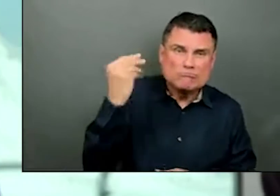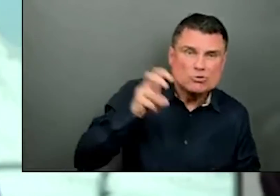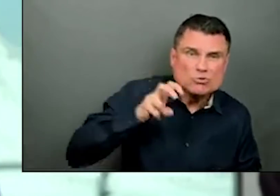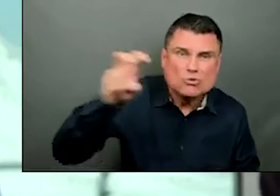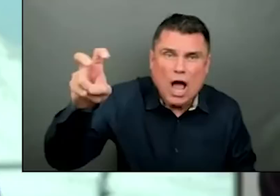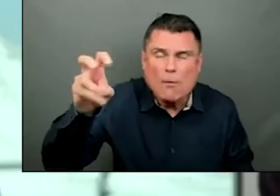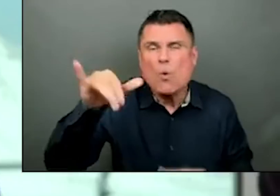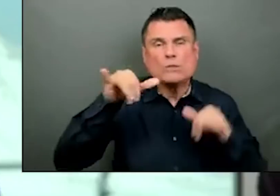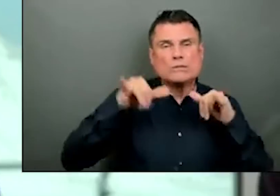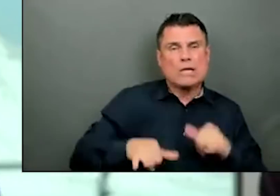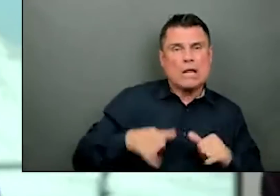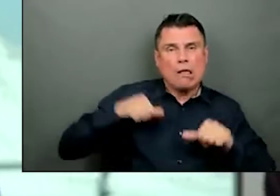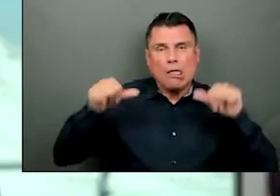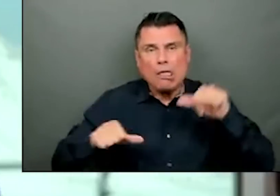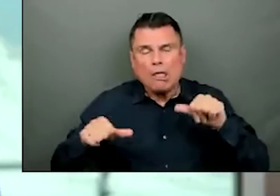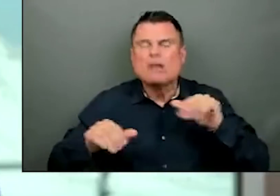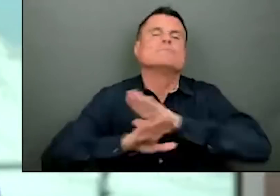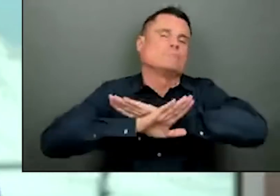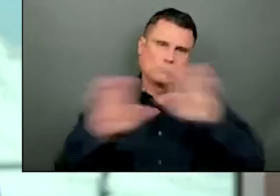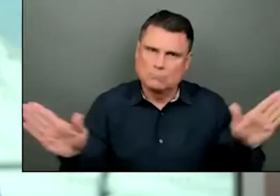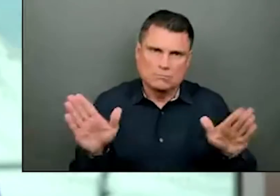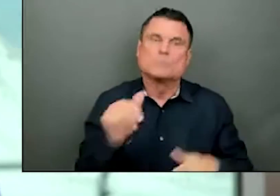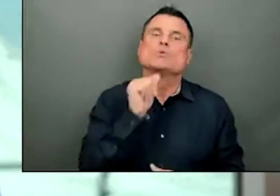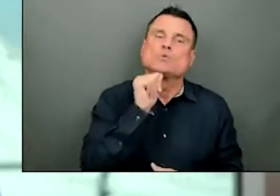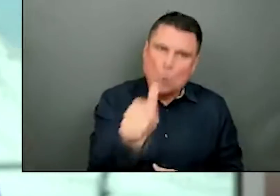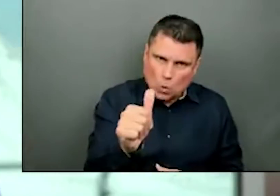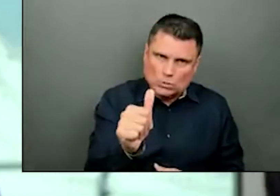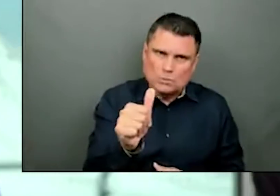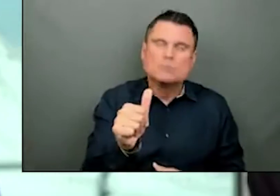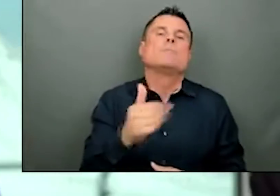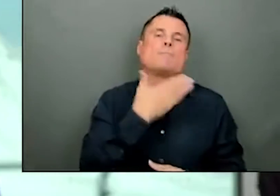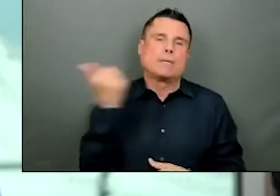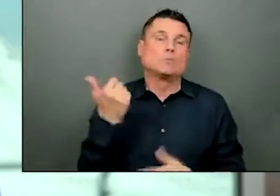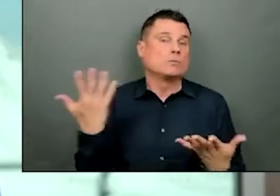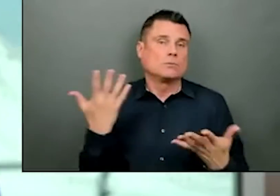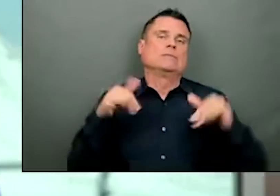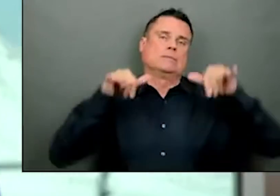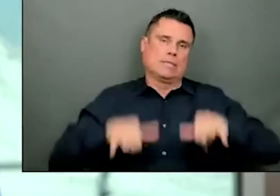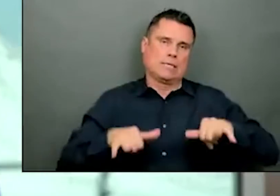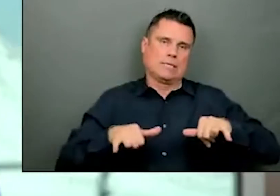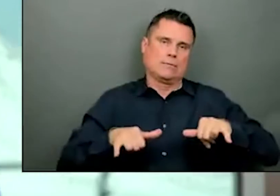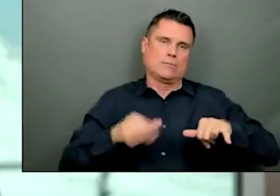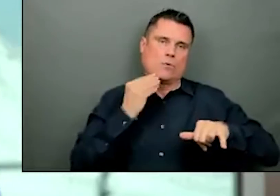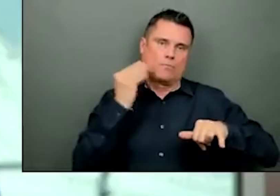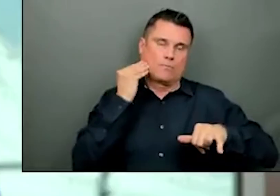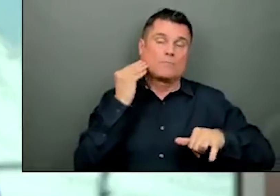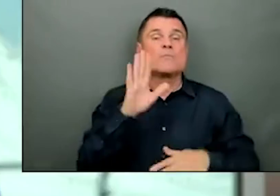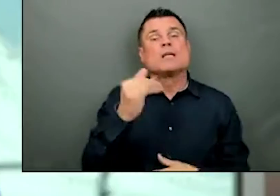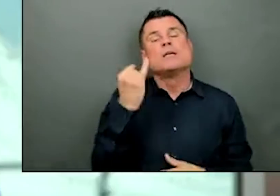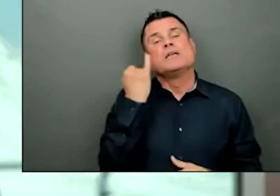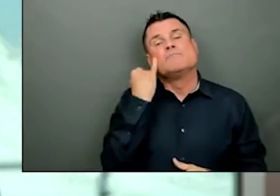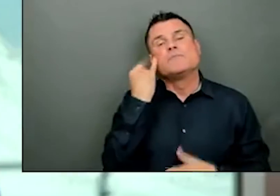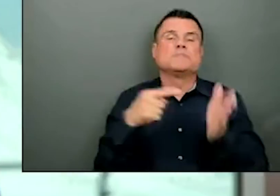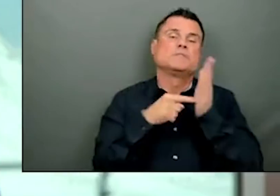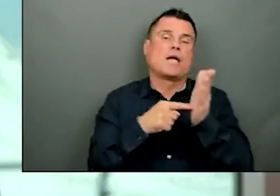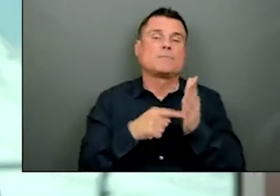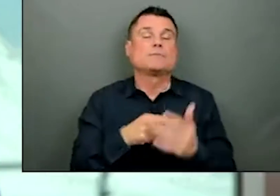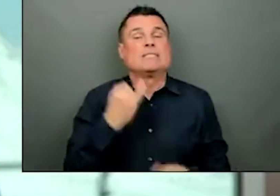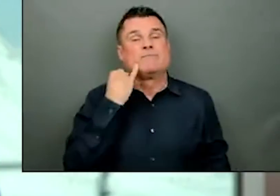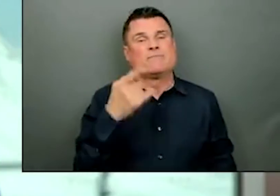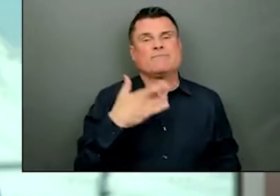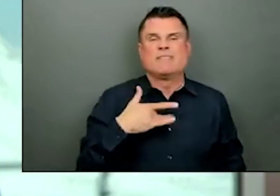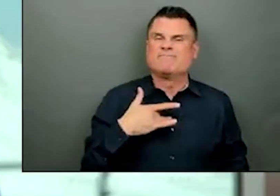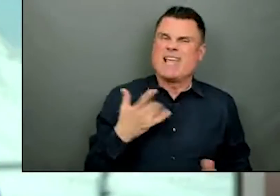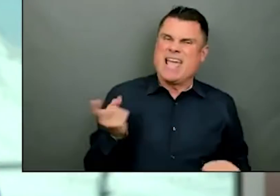trip. If it requires an overnight stay, a vacation rental, then it is not a good idea right now. If